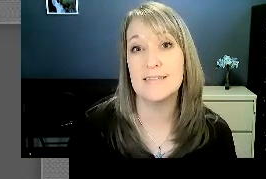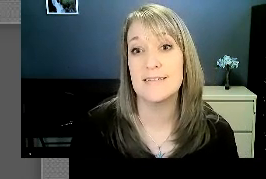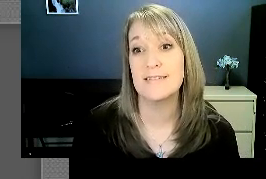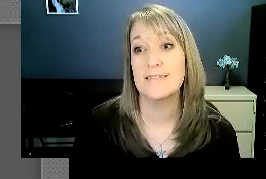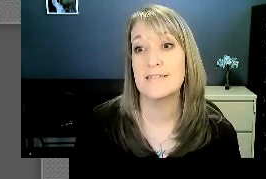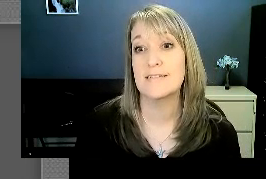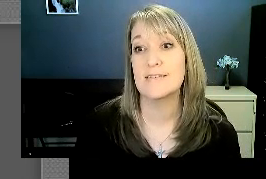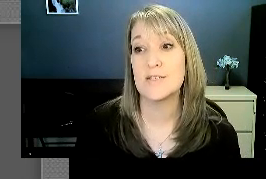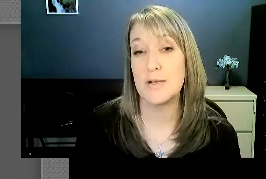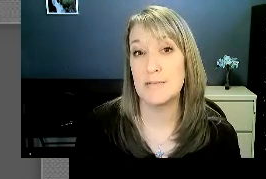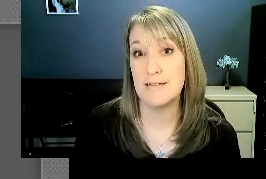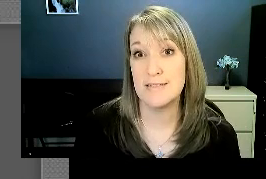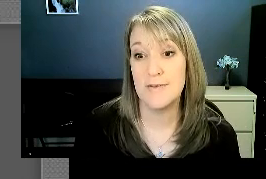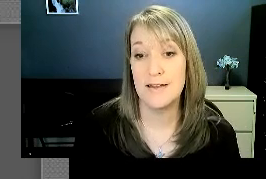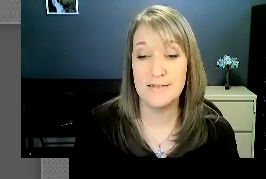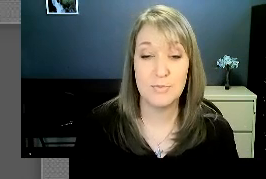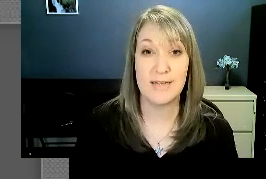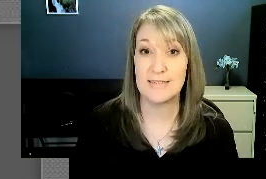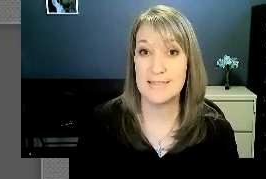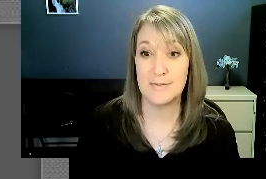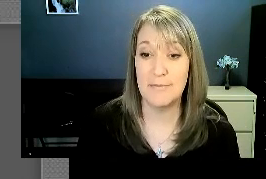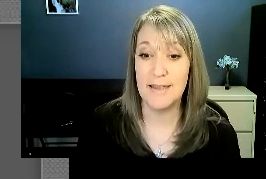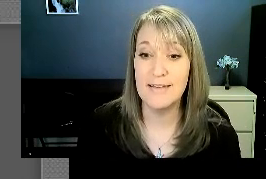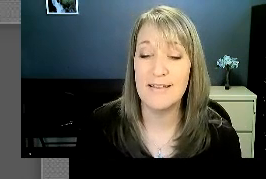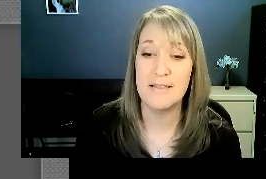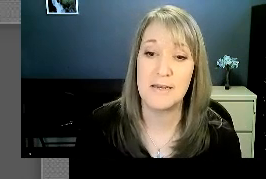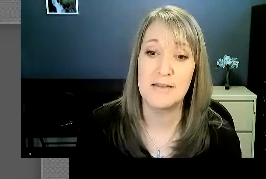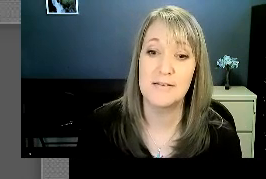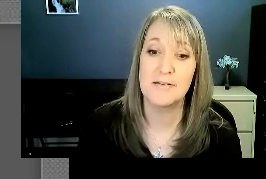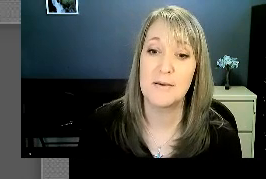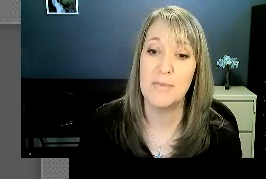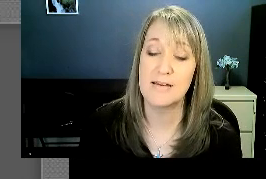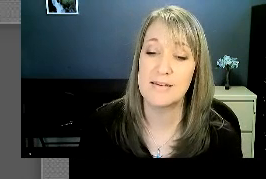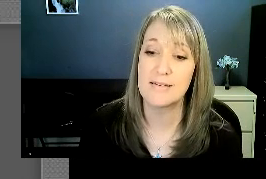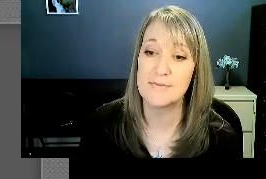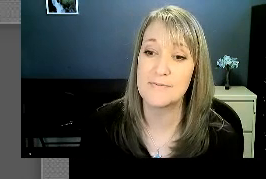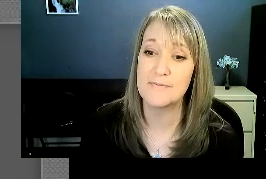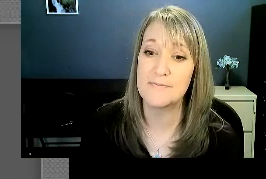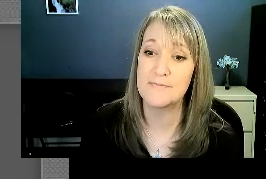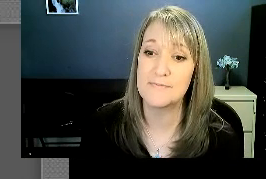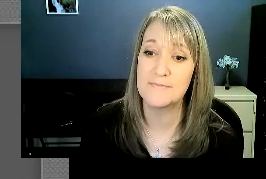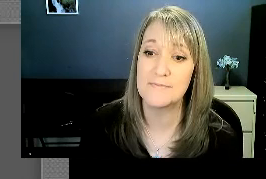pause. Describe the classifiers, practice describing it, and then come back.